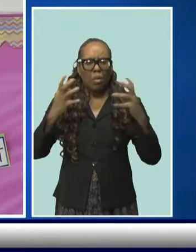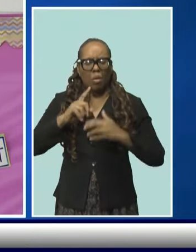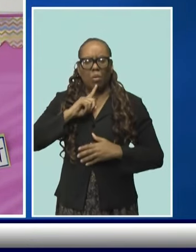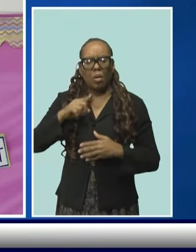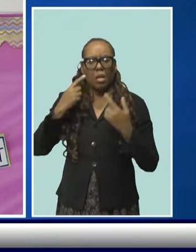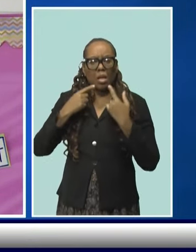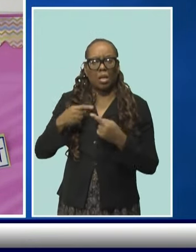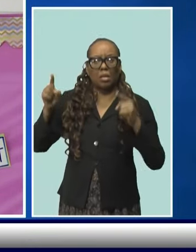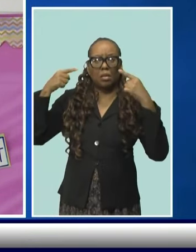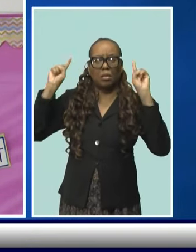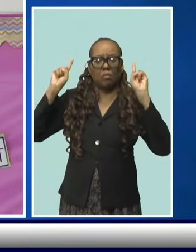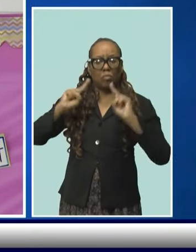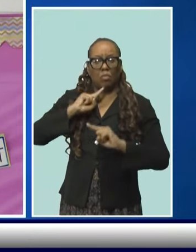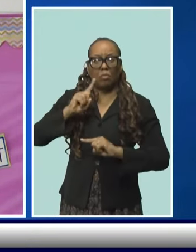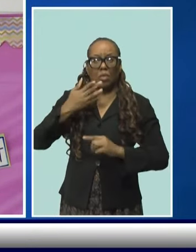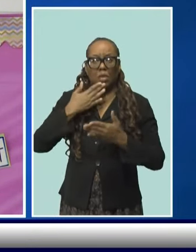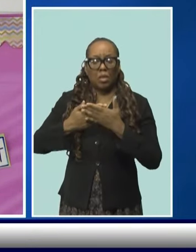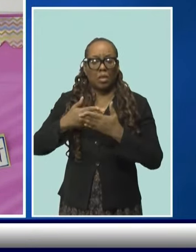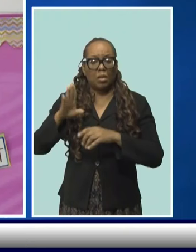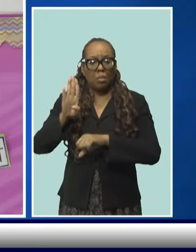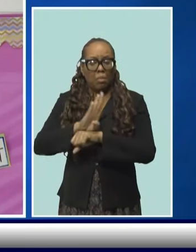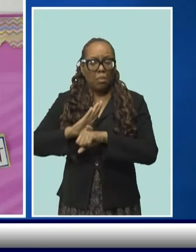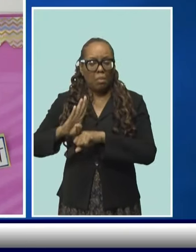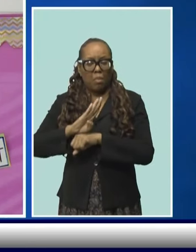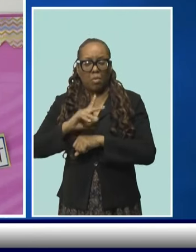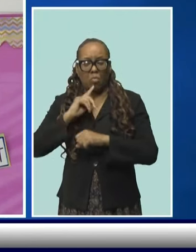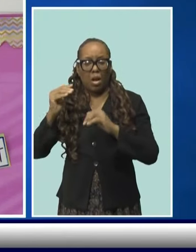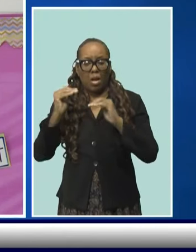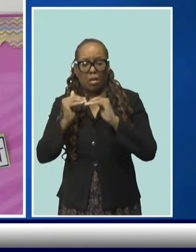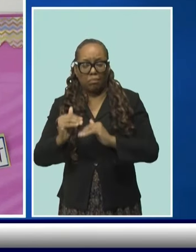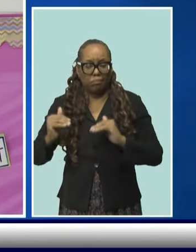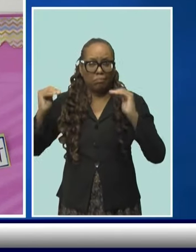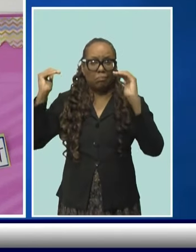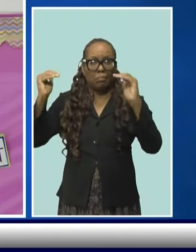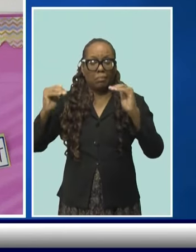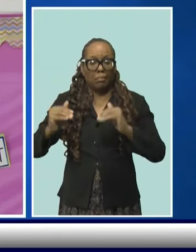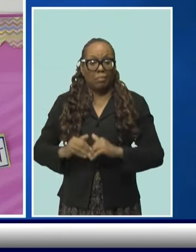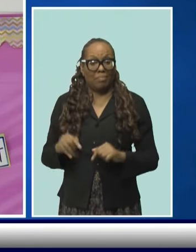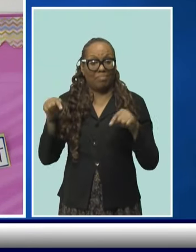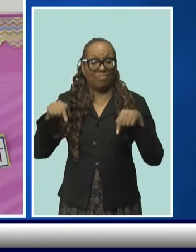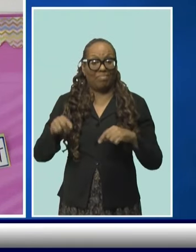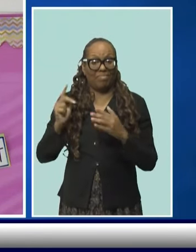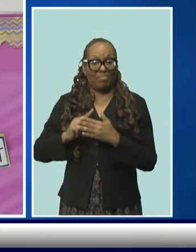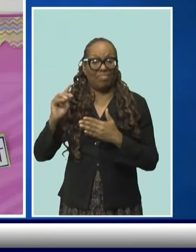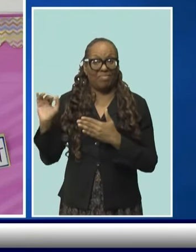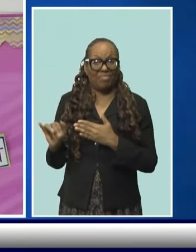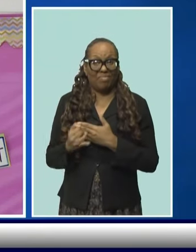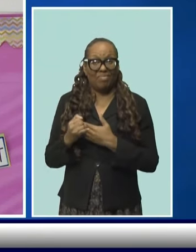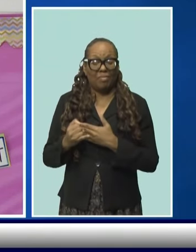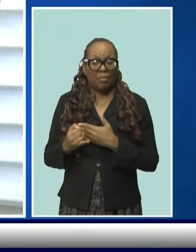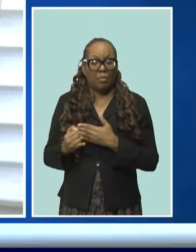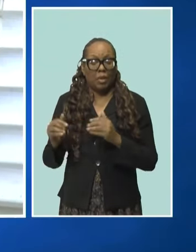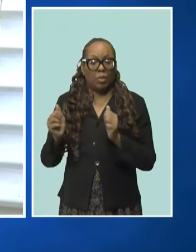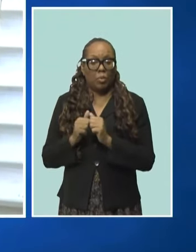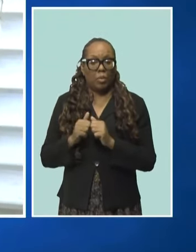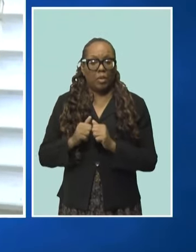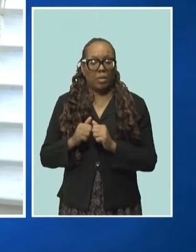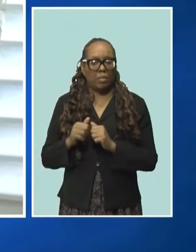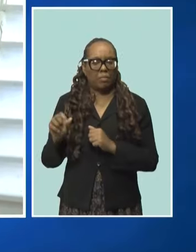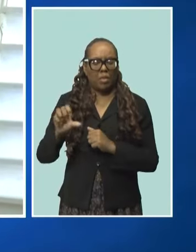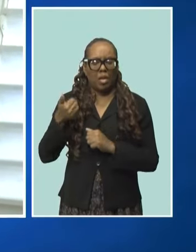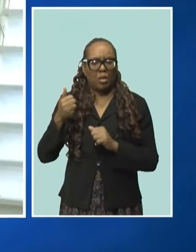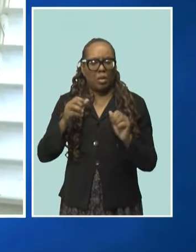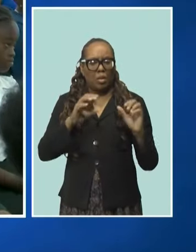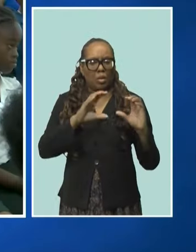a Barbados punching above its weight, projects such as these, where Legacy Foundation and the other private